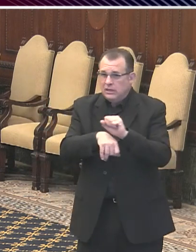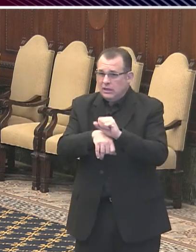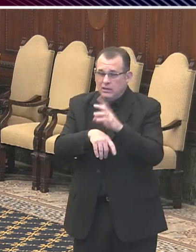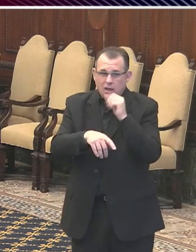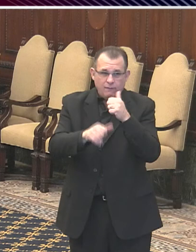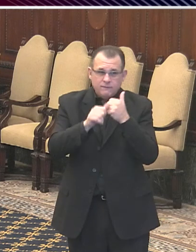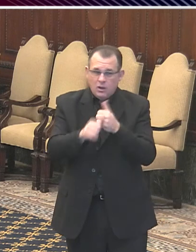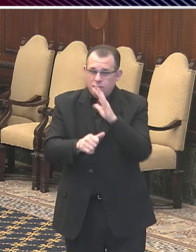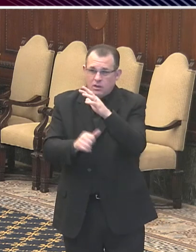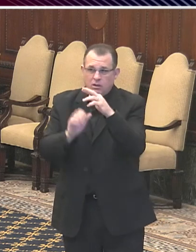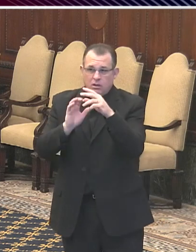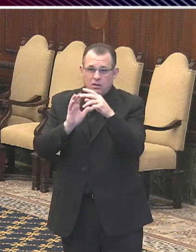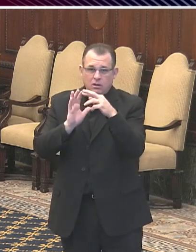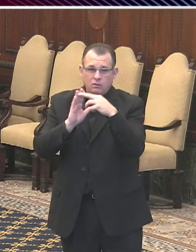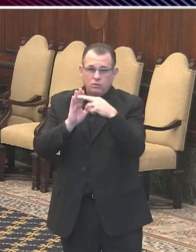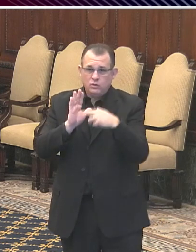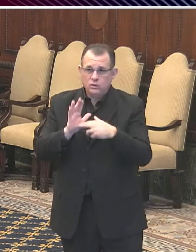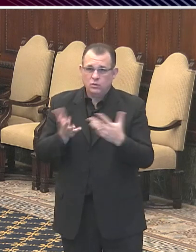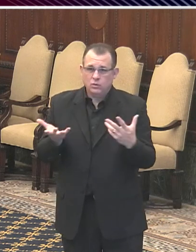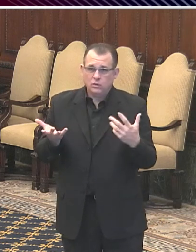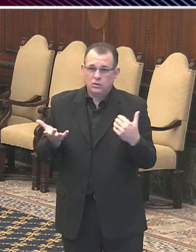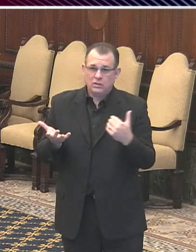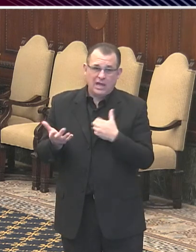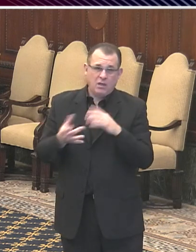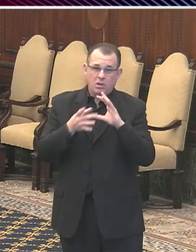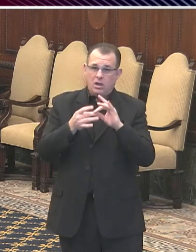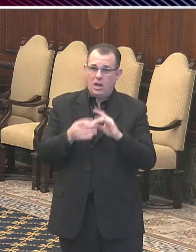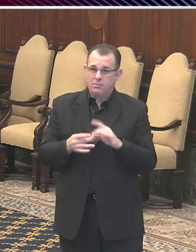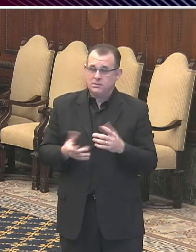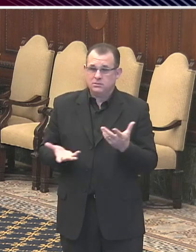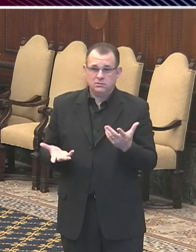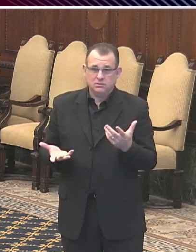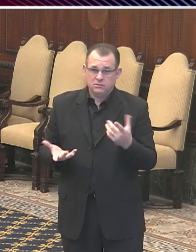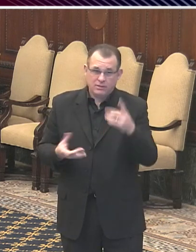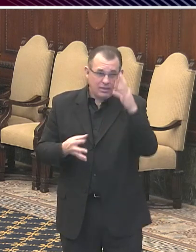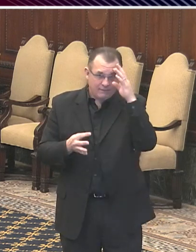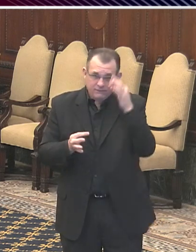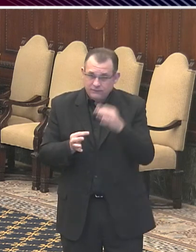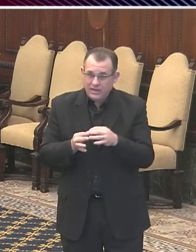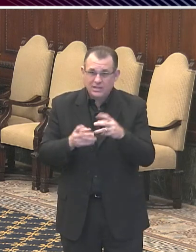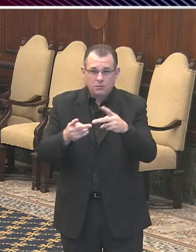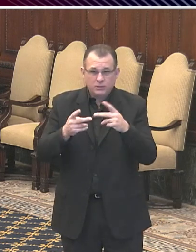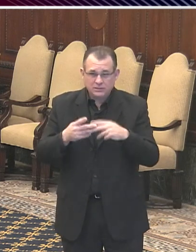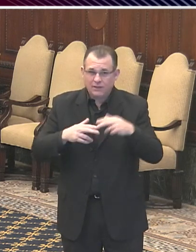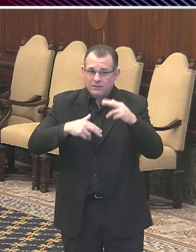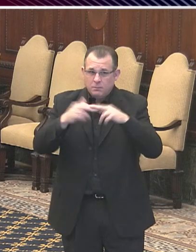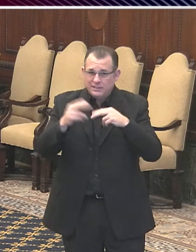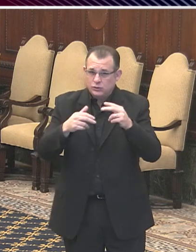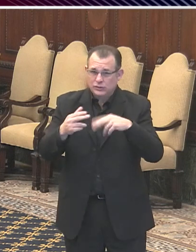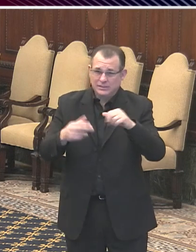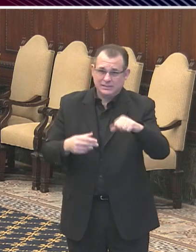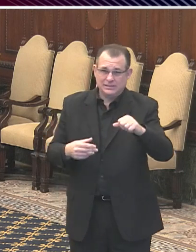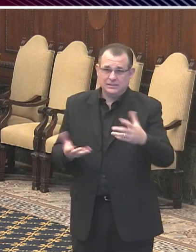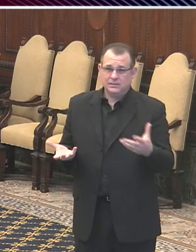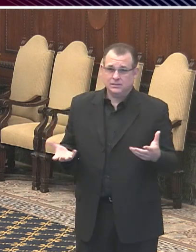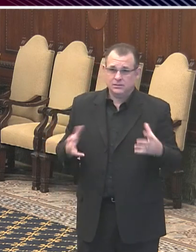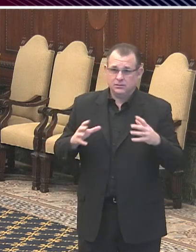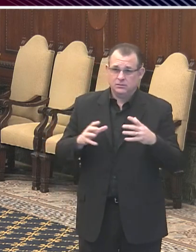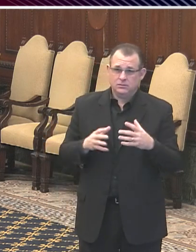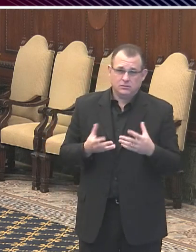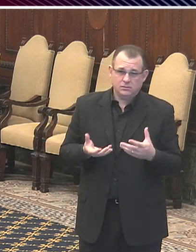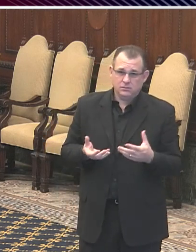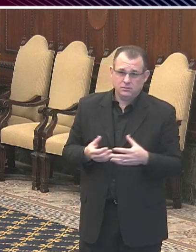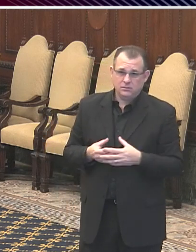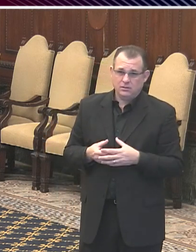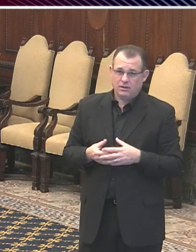guidelines, and I think our comment would be that faith institutions or the buildings that religious leaders